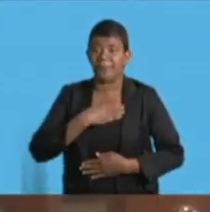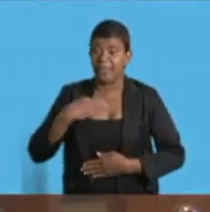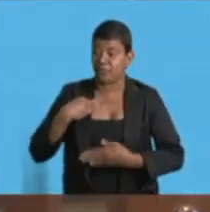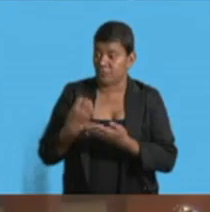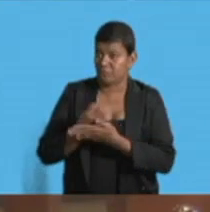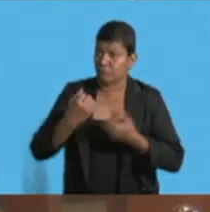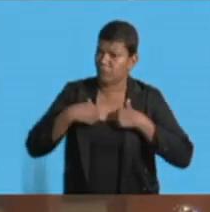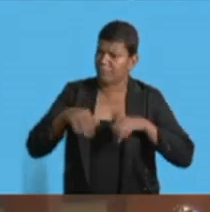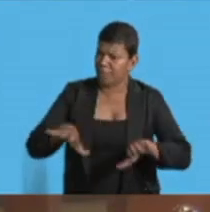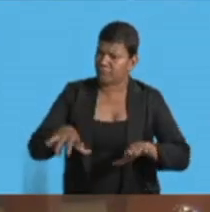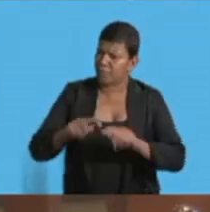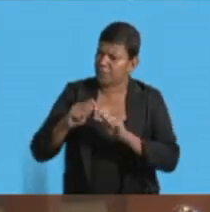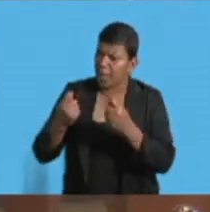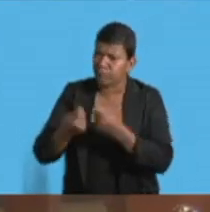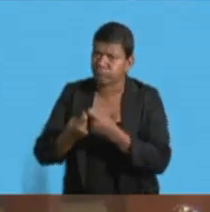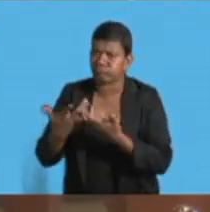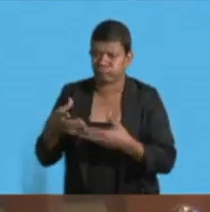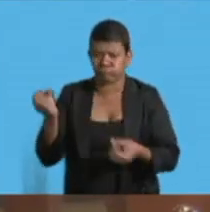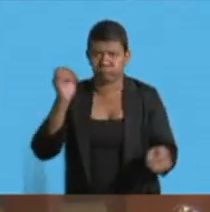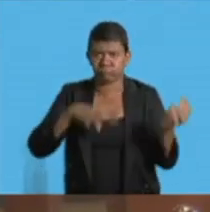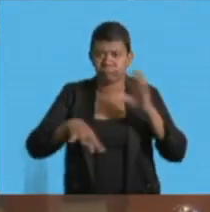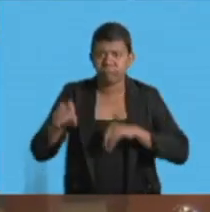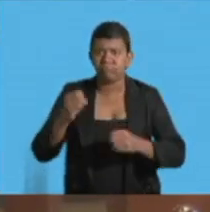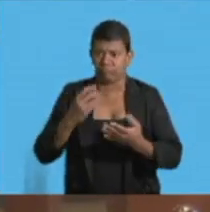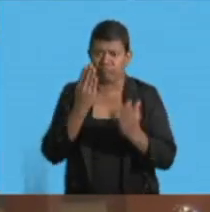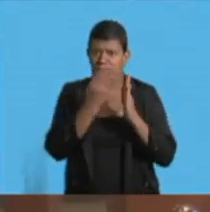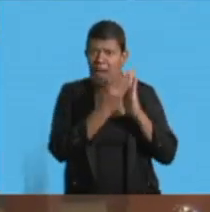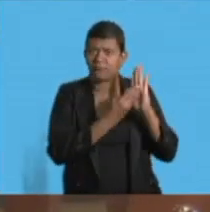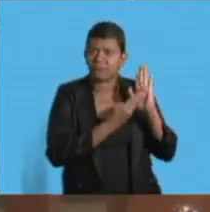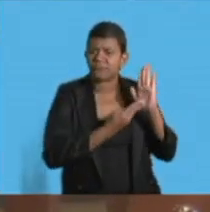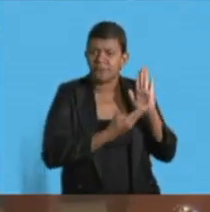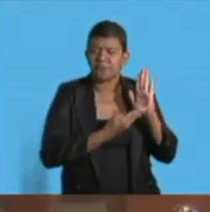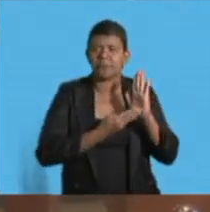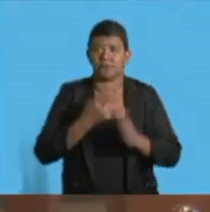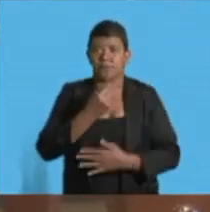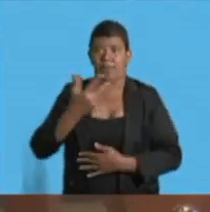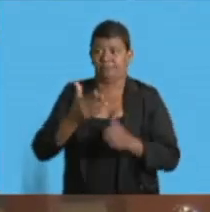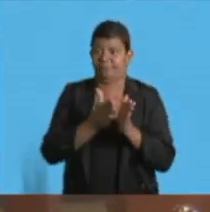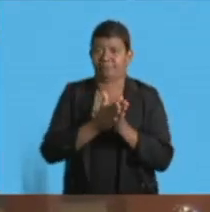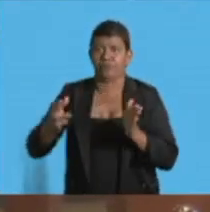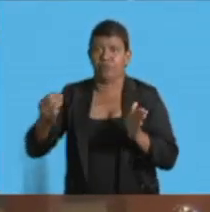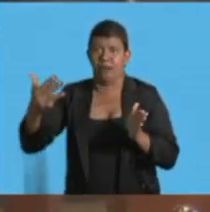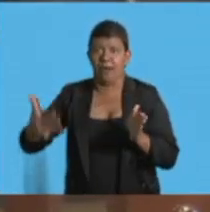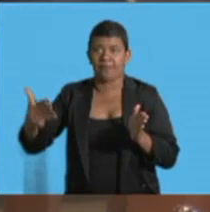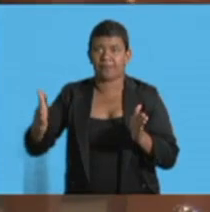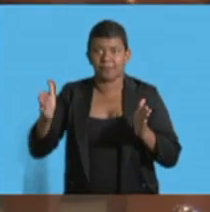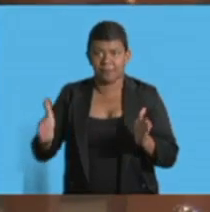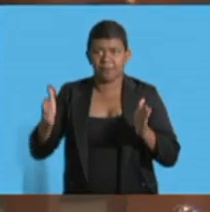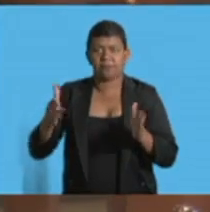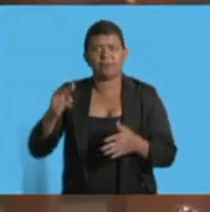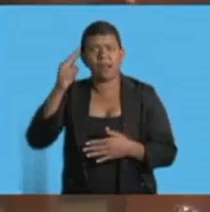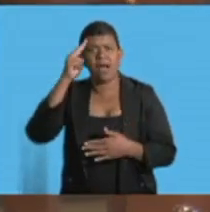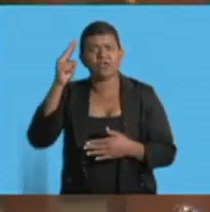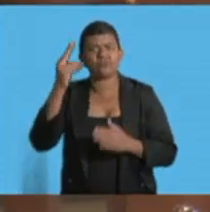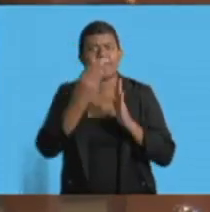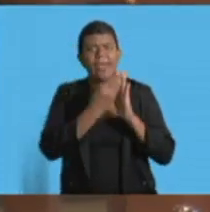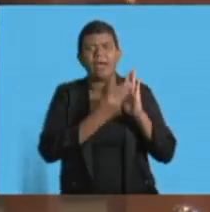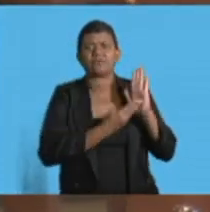commitment in putting together the 2018 and 2019 national budget. Madam